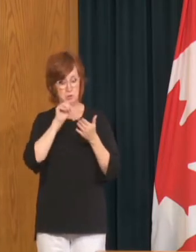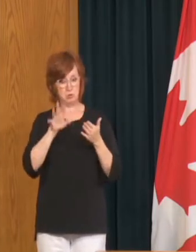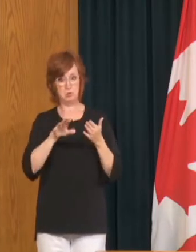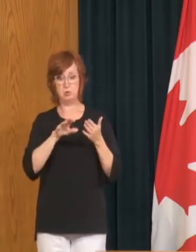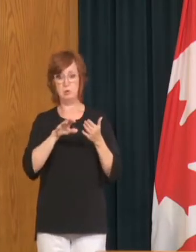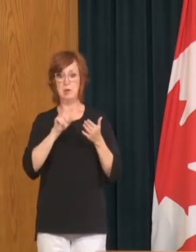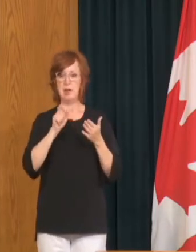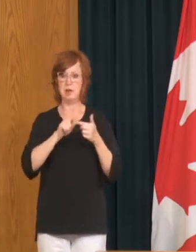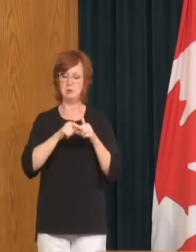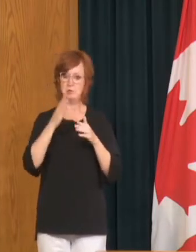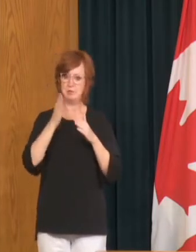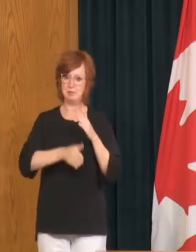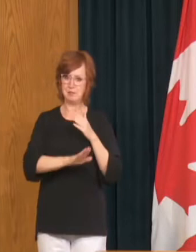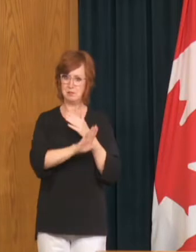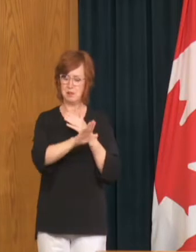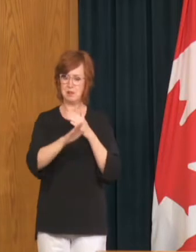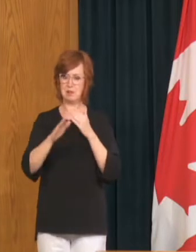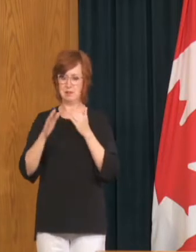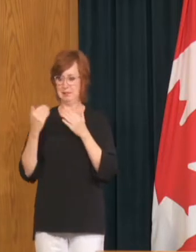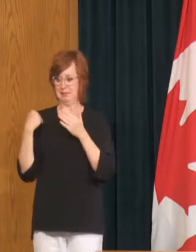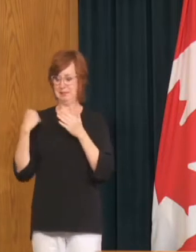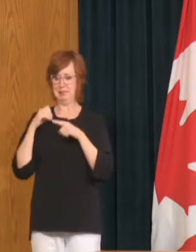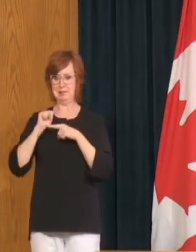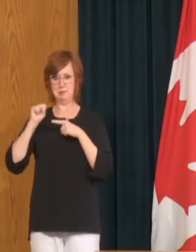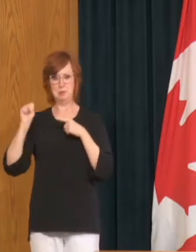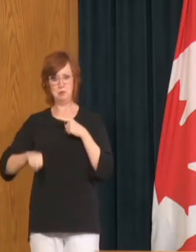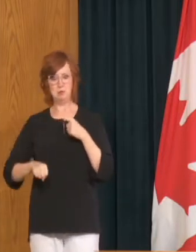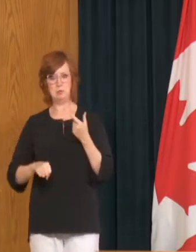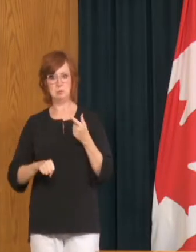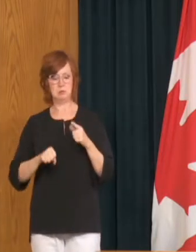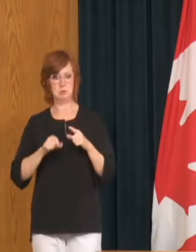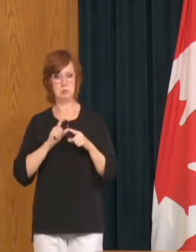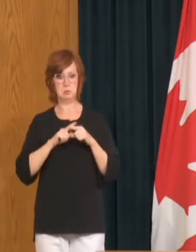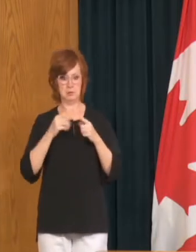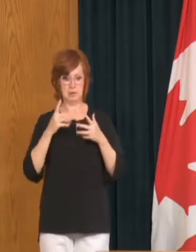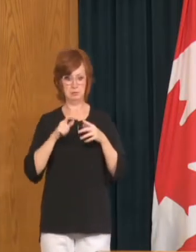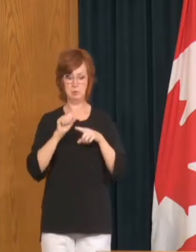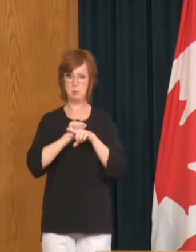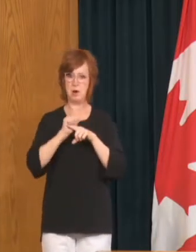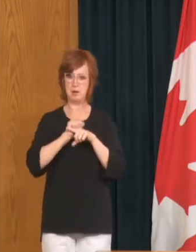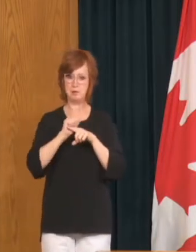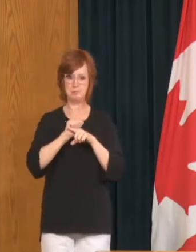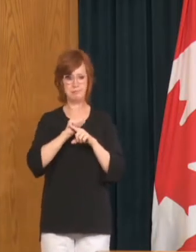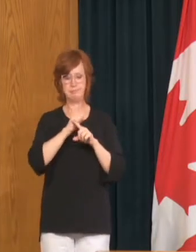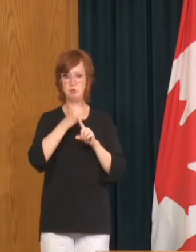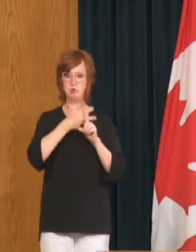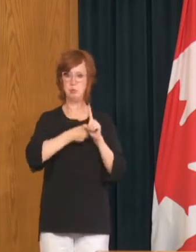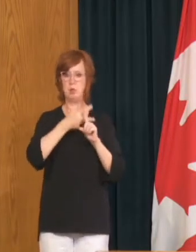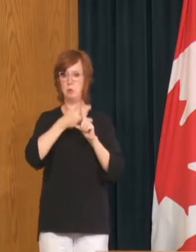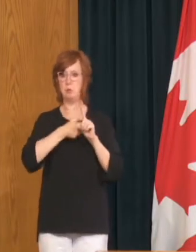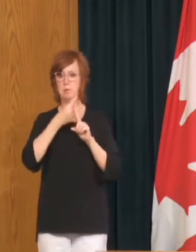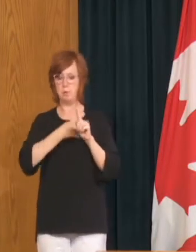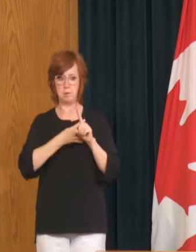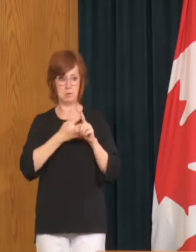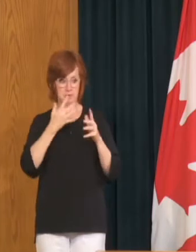So universities have, re-looked at their routine business just like everyone else, and they have enabled,